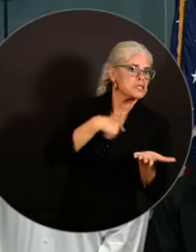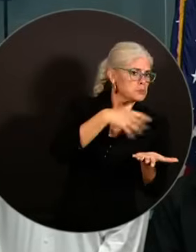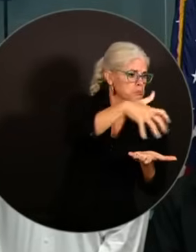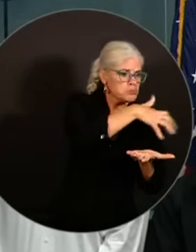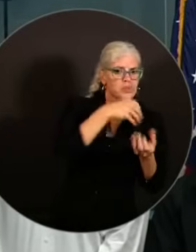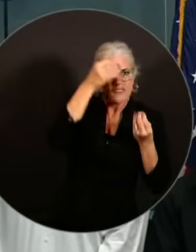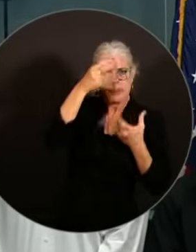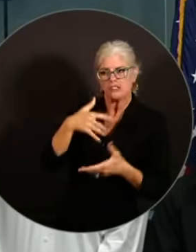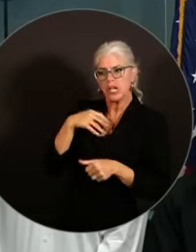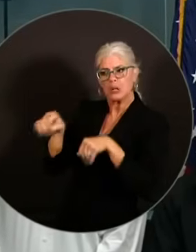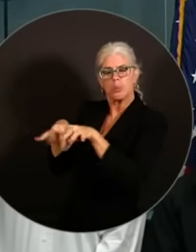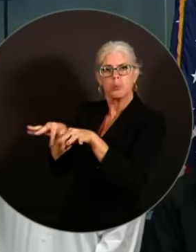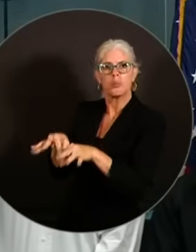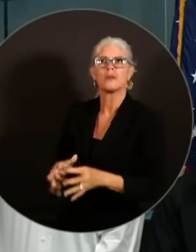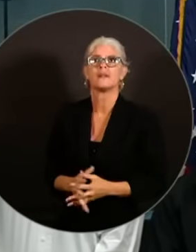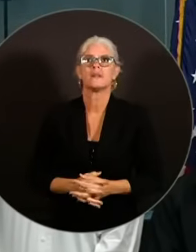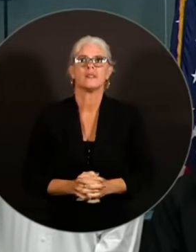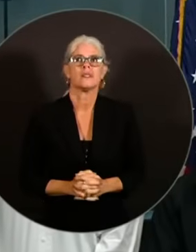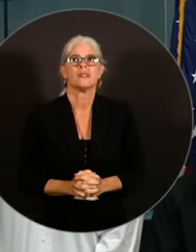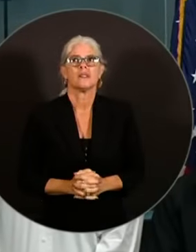guys. All right.